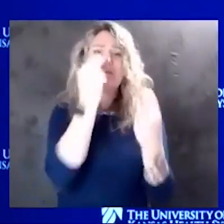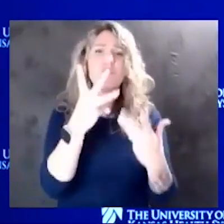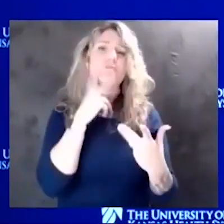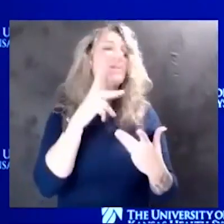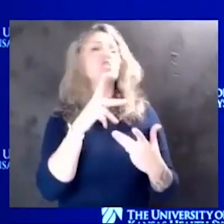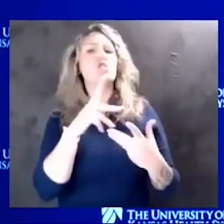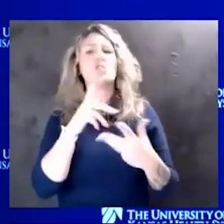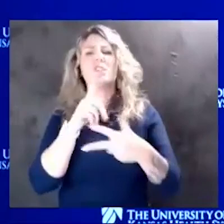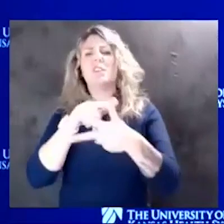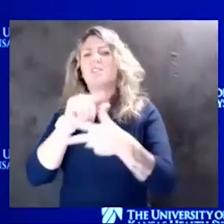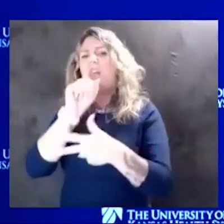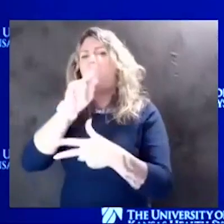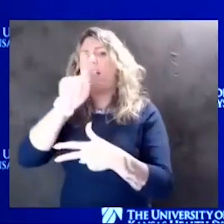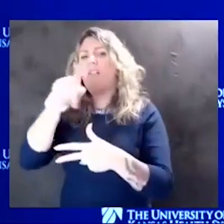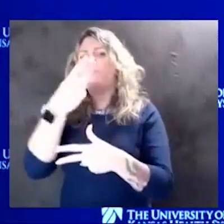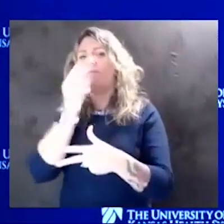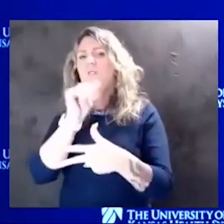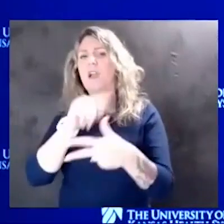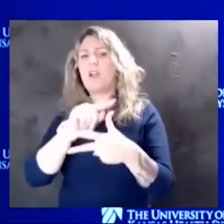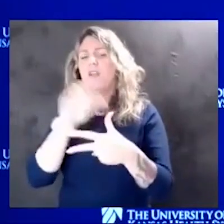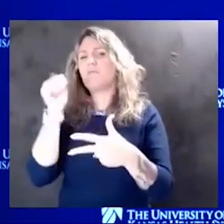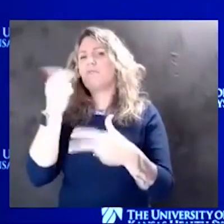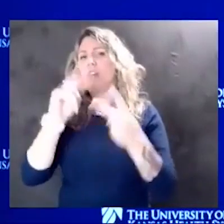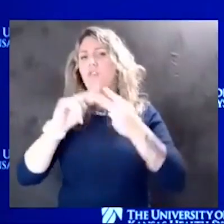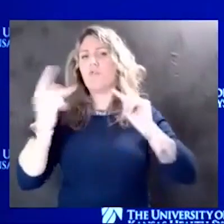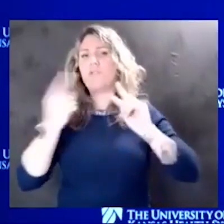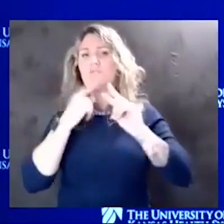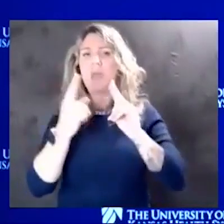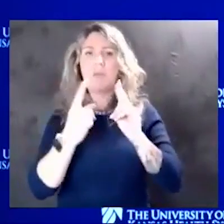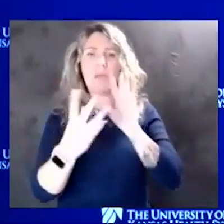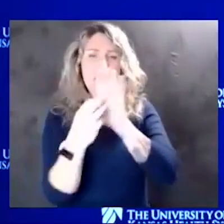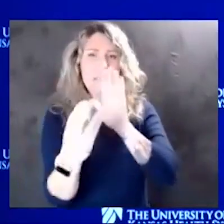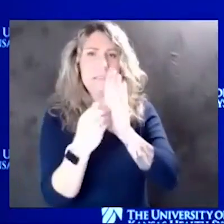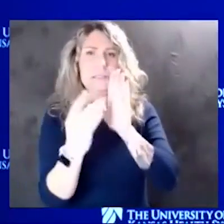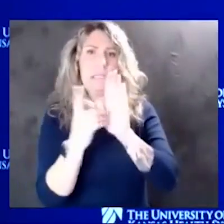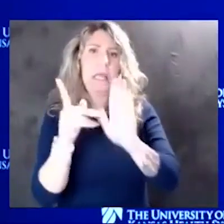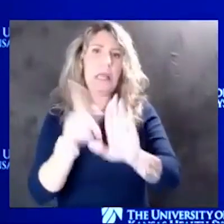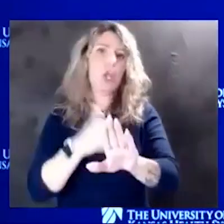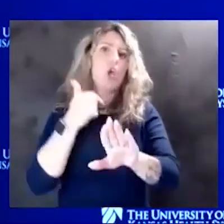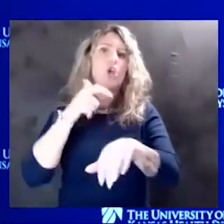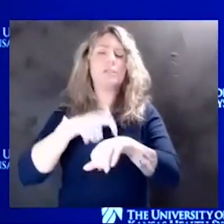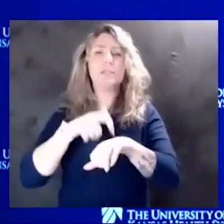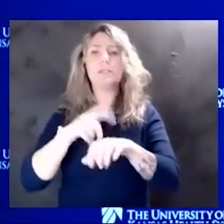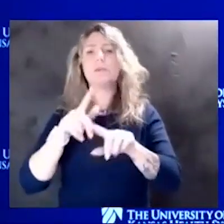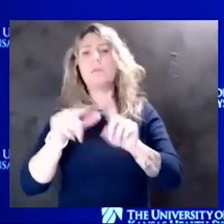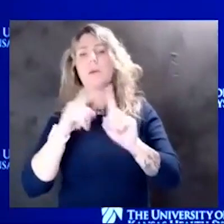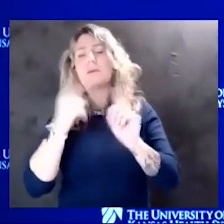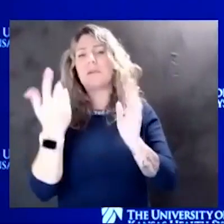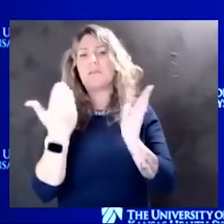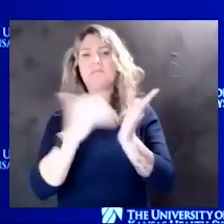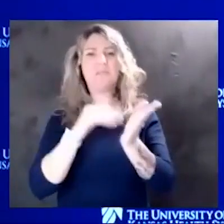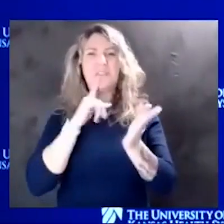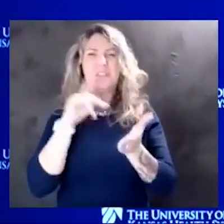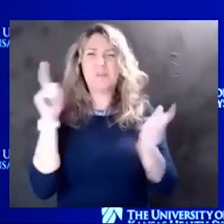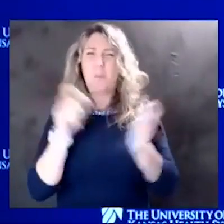that showed that you may replicate it longer, but that was a small study, and again, I don't think that has gained a